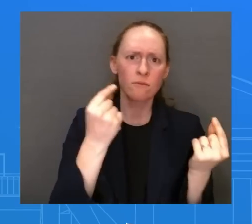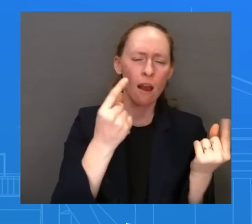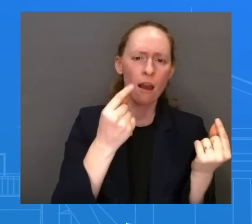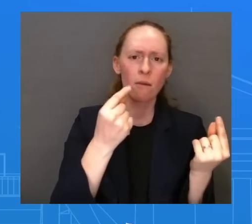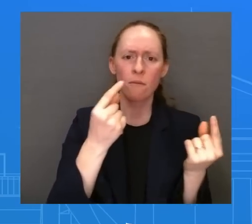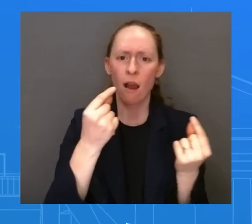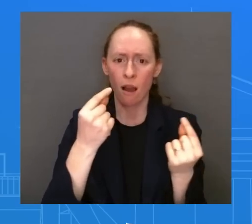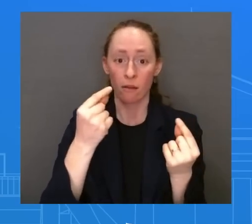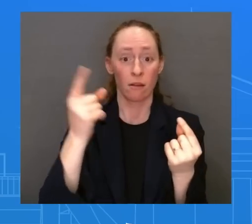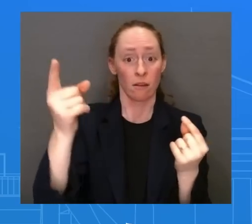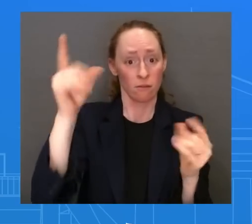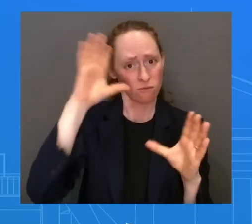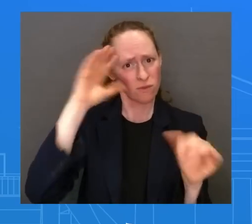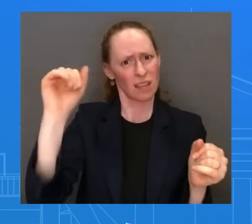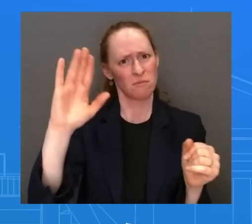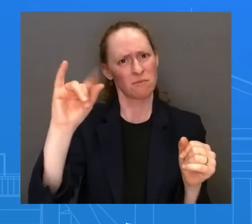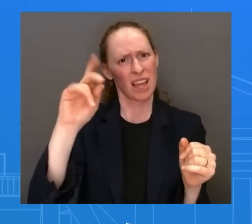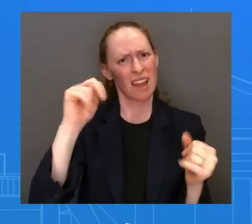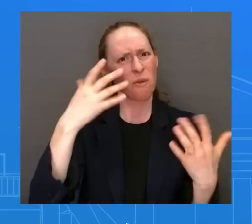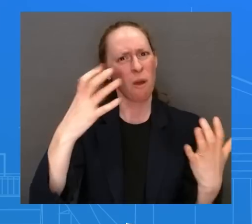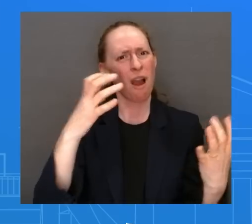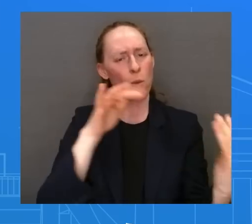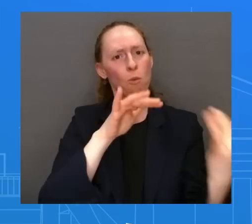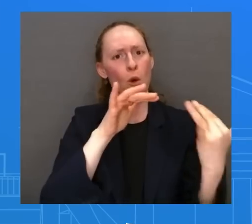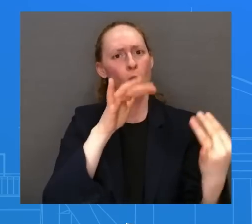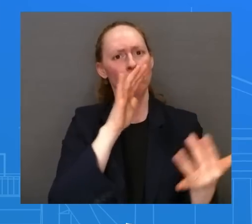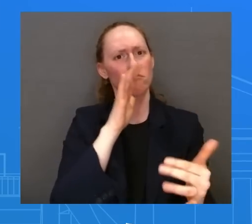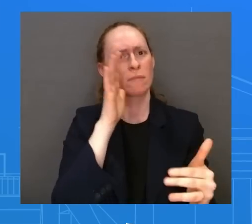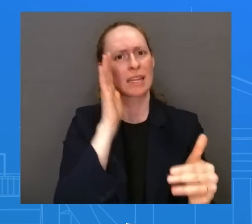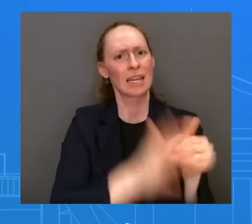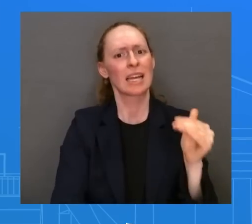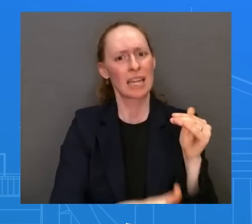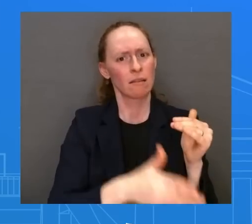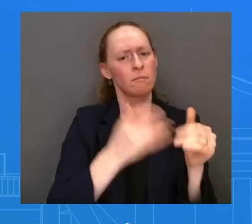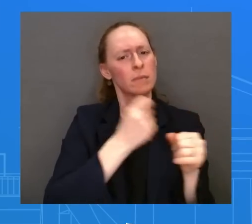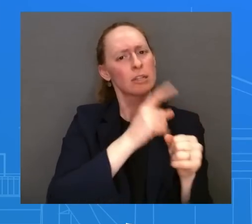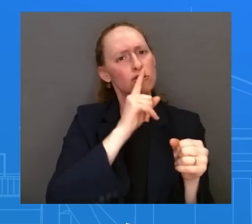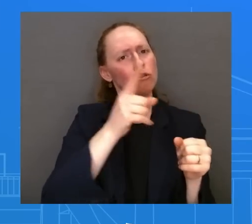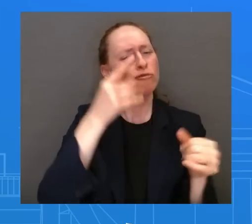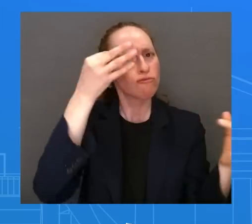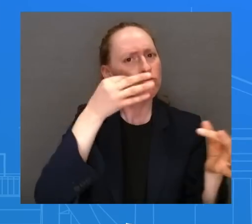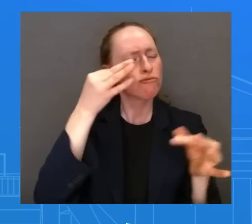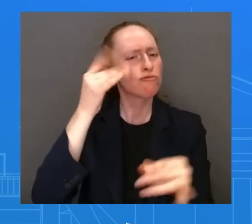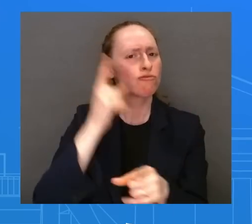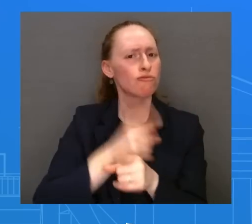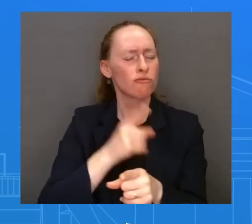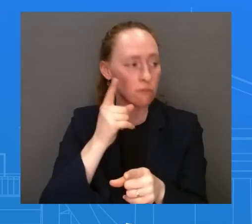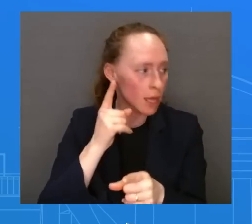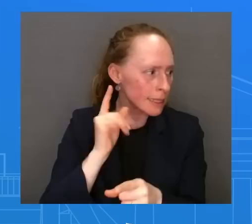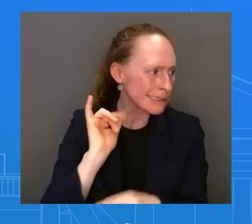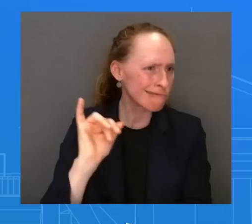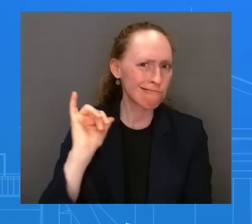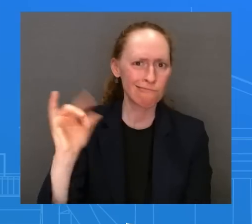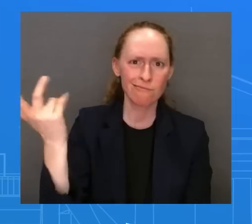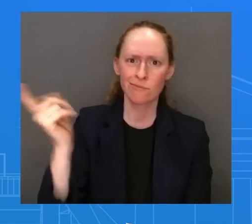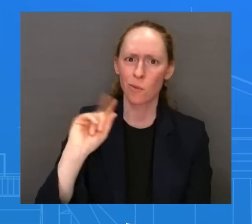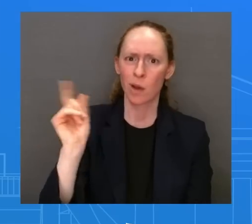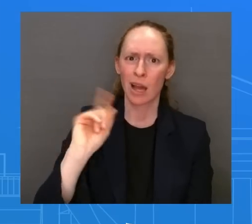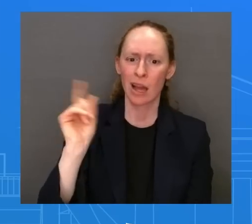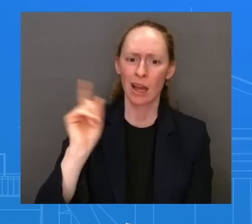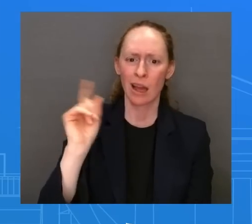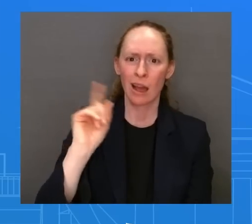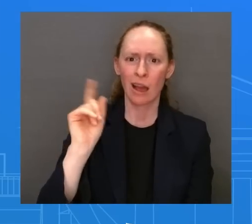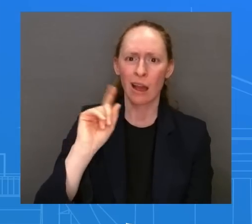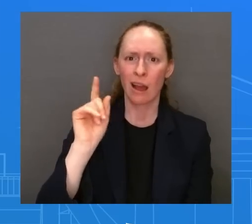responsibly we couldn't find out exactly what the previous administration had done on paper and that's difficult so you say okay well